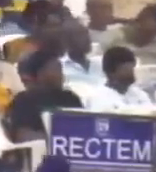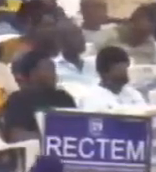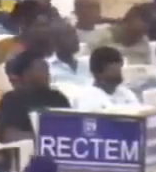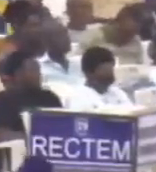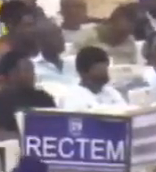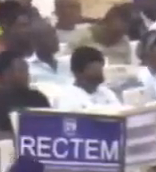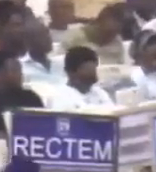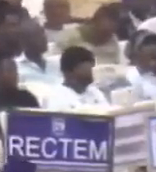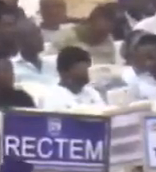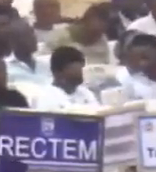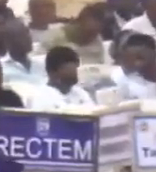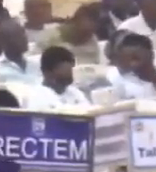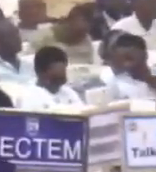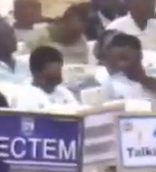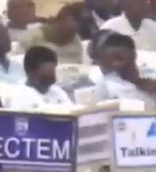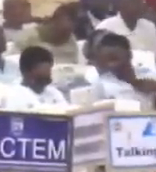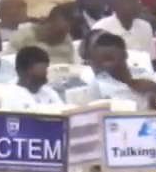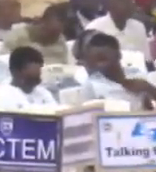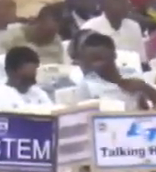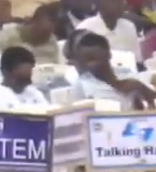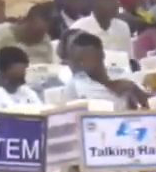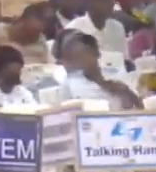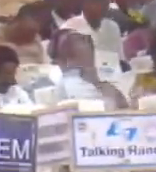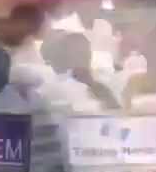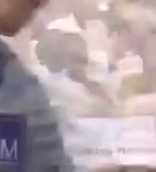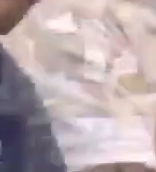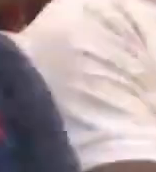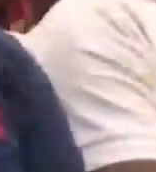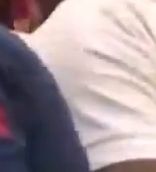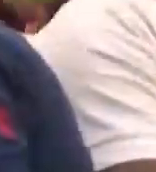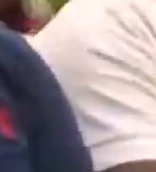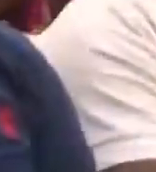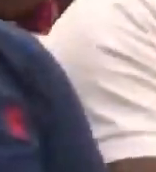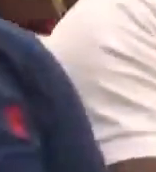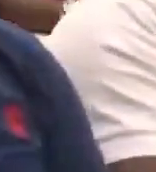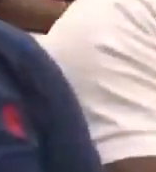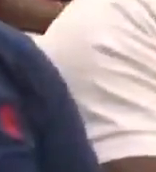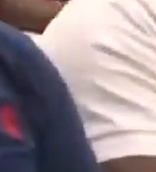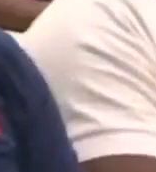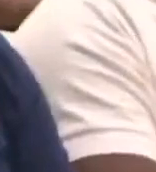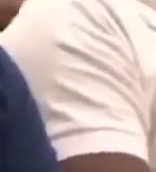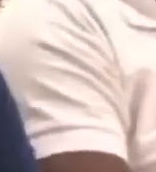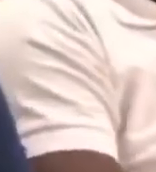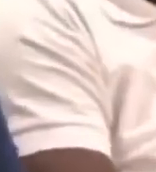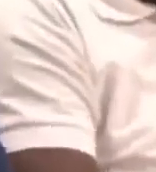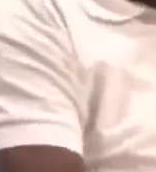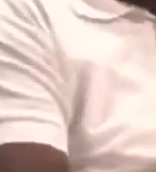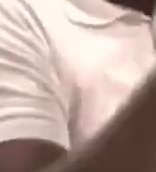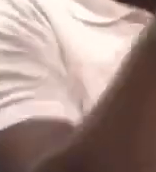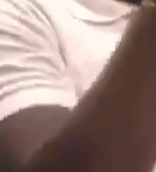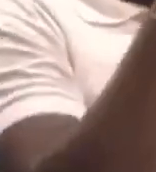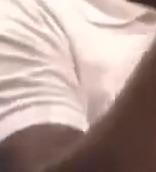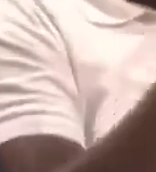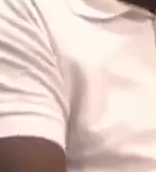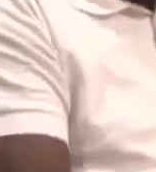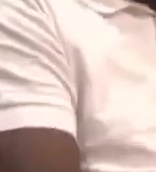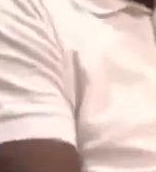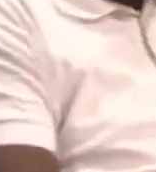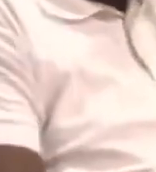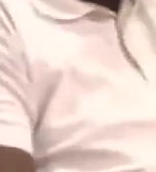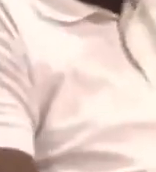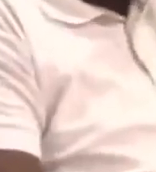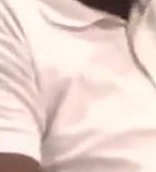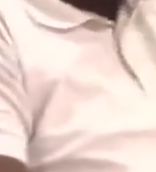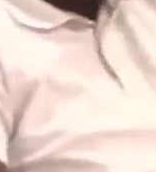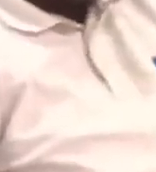auditorium, and if you look at the monitor, the new auditorium itself is almost already full.